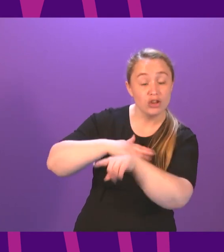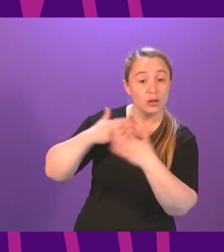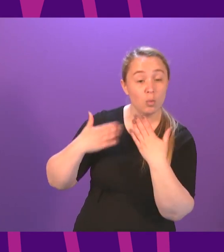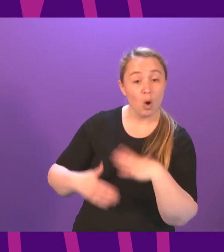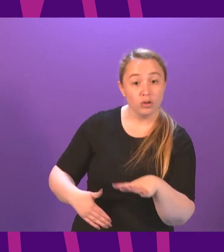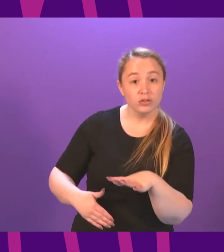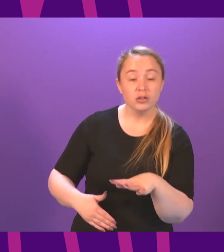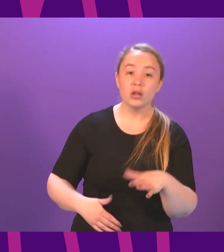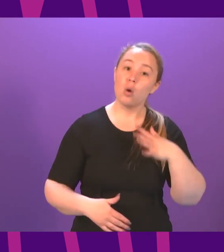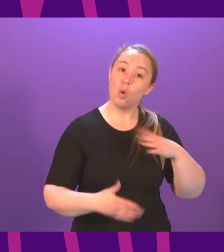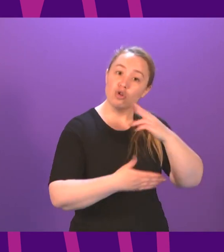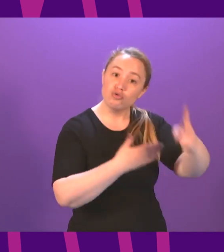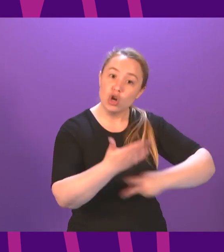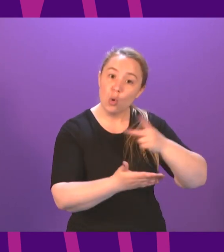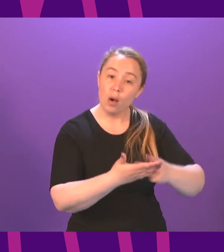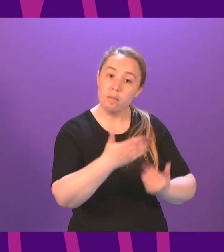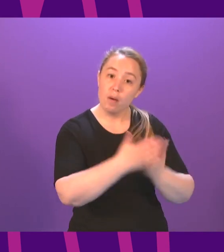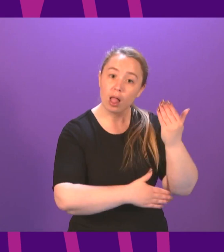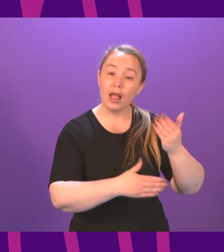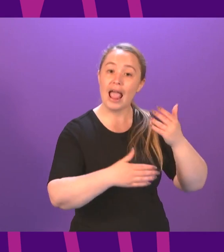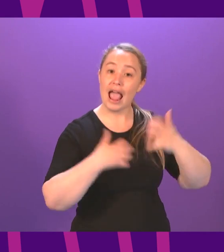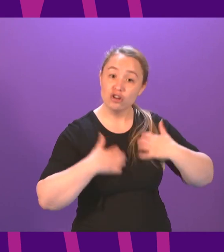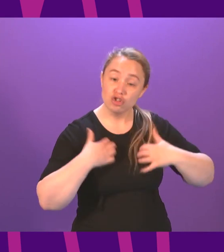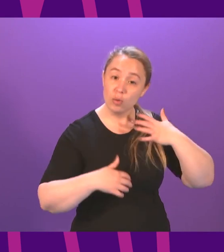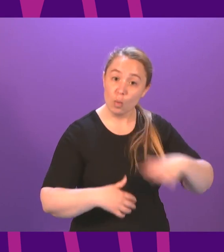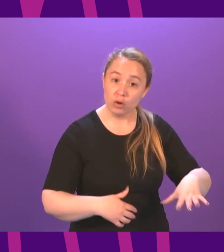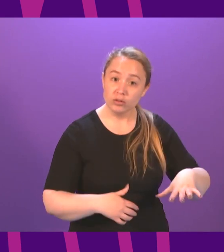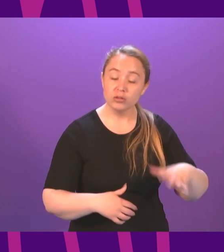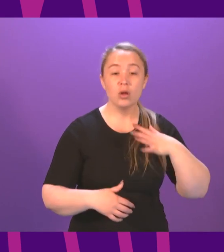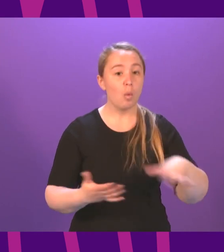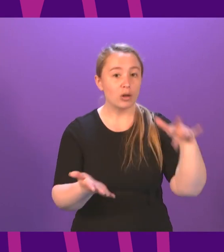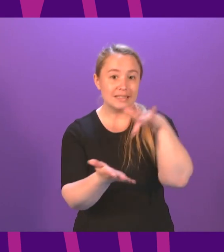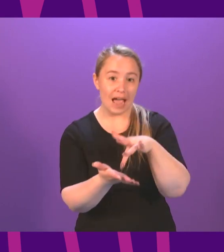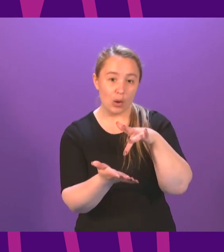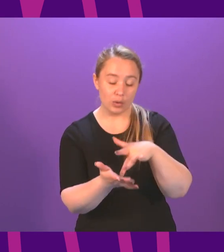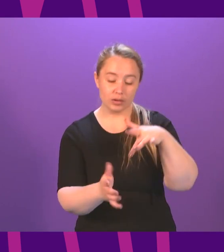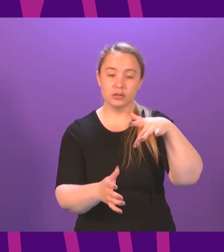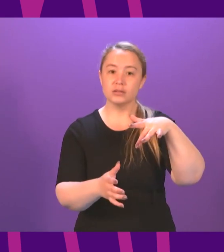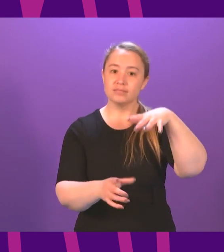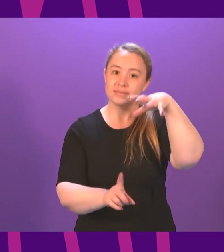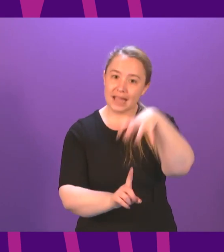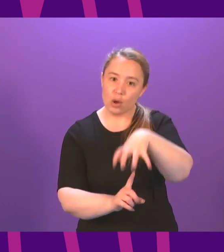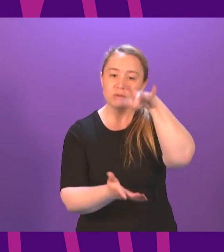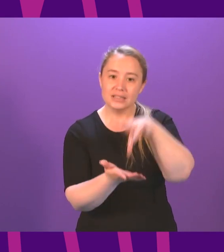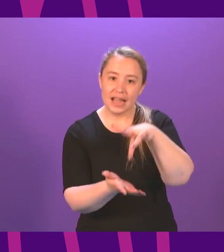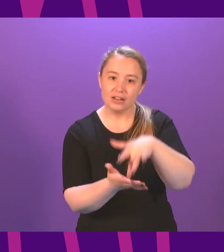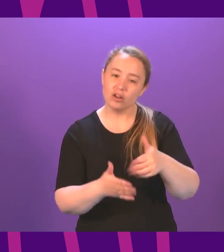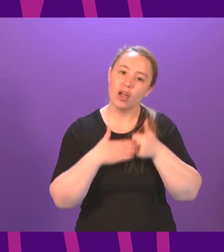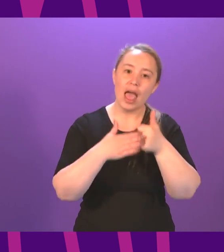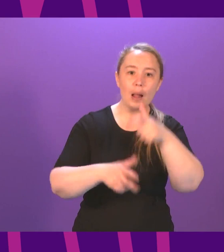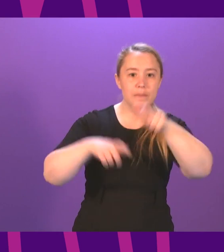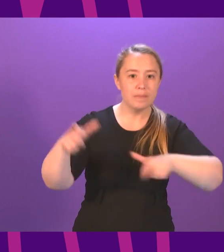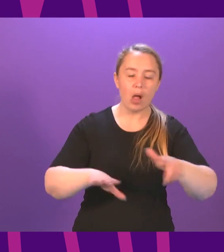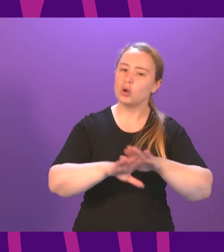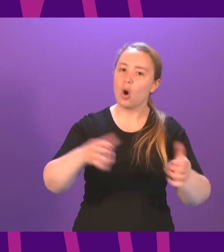world leader in renewable energy and have town and city centres that are designed for people rather than cars? Do we